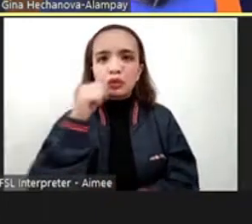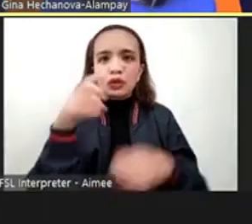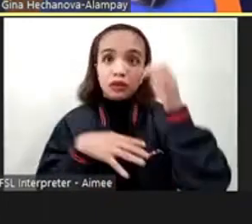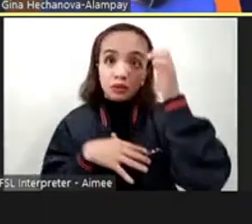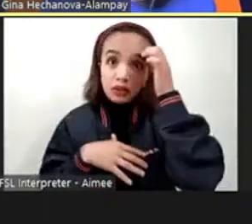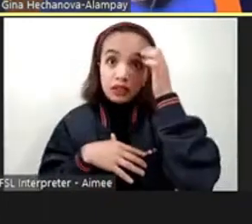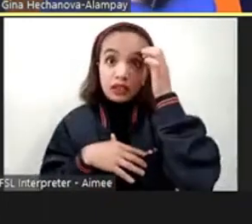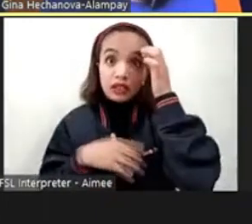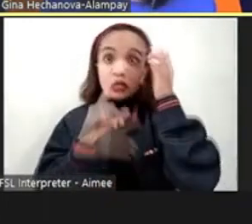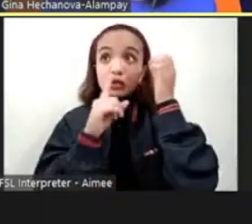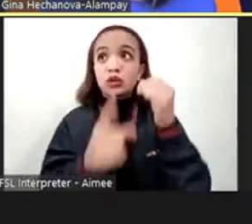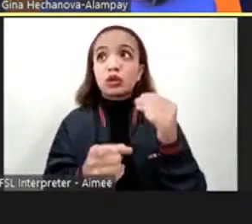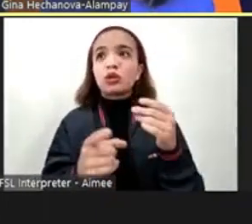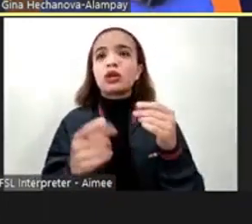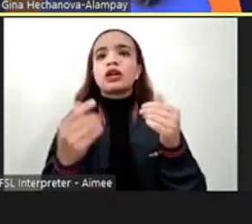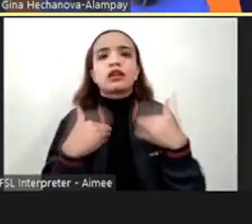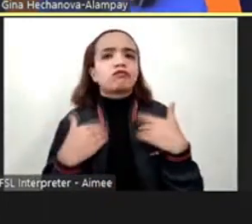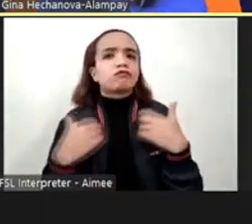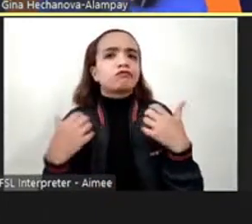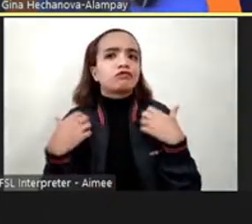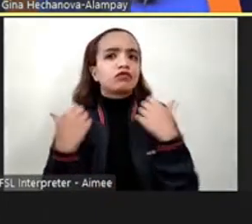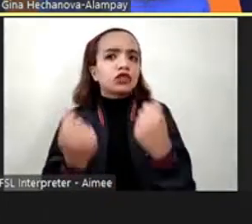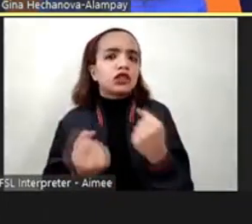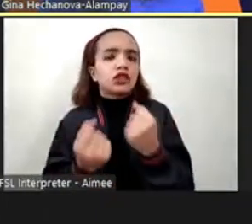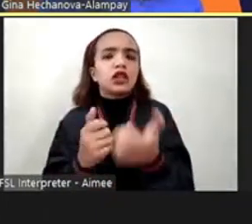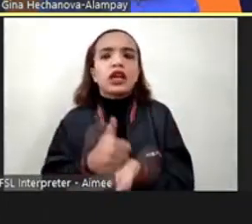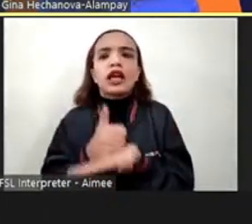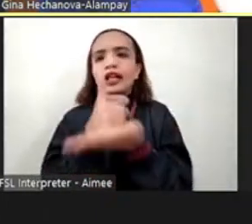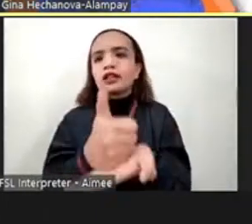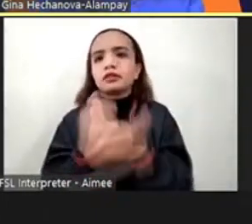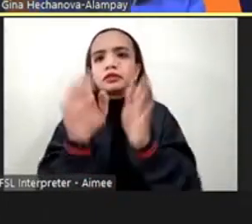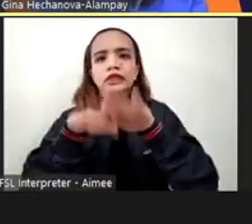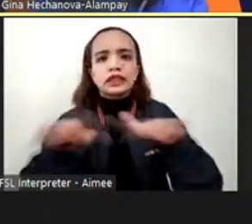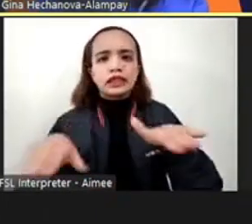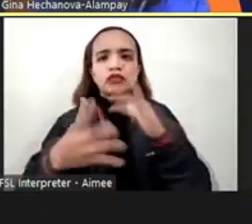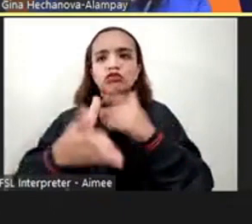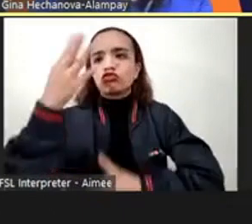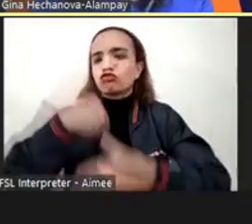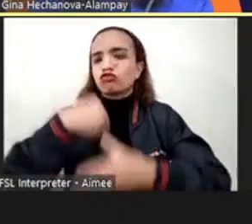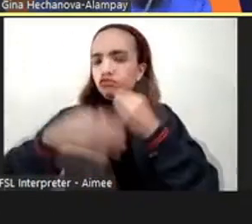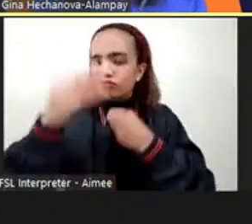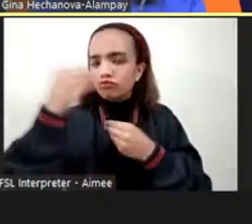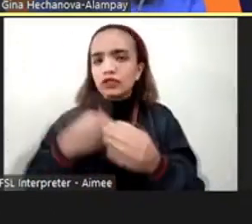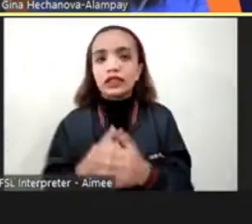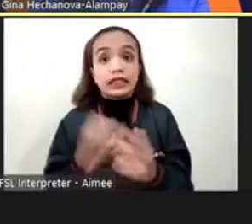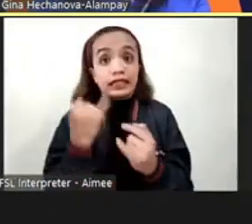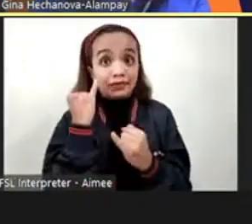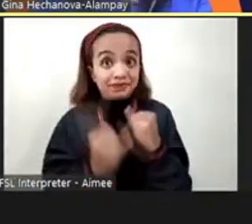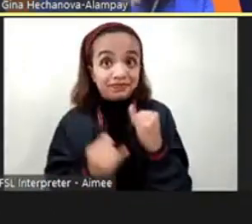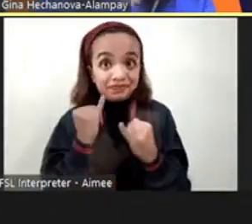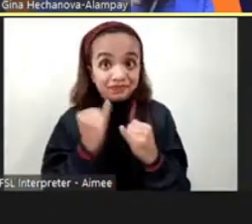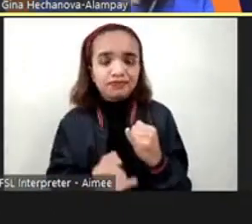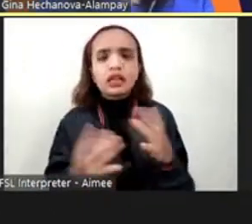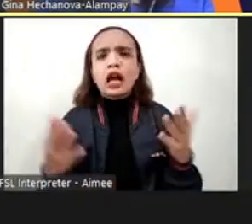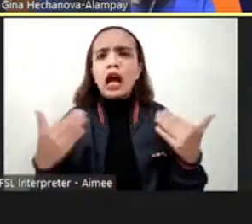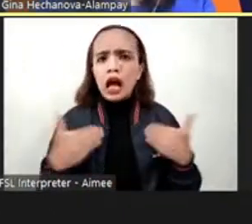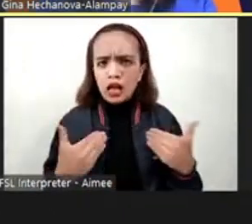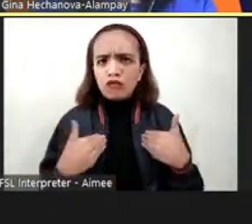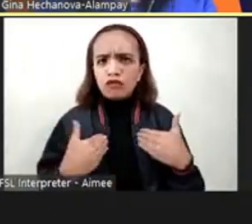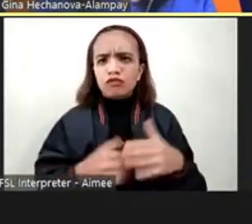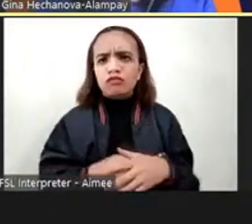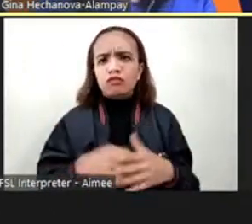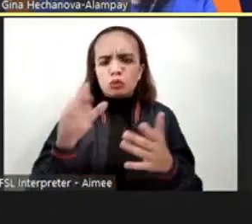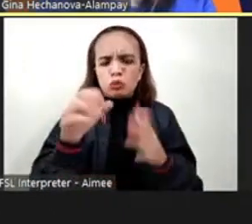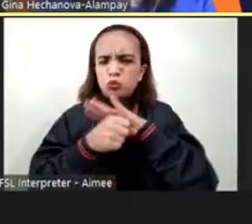also juggling, helping their kids learn, no? And then finally, there are social stressors, the lack